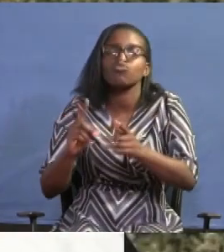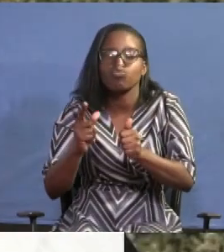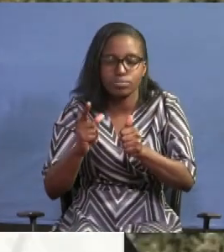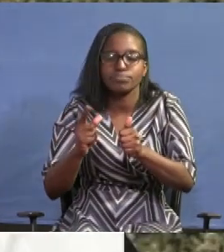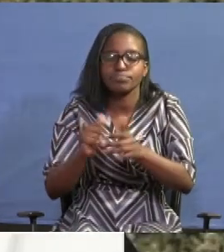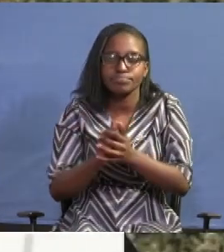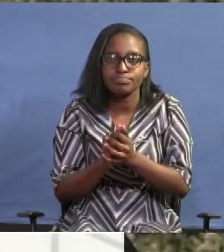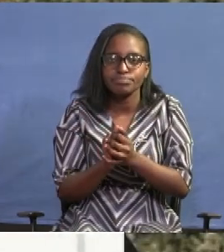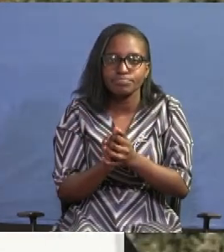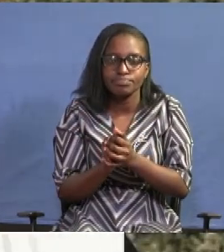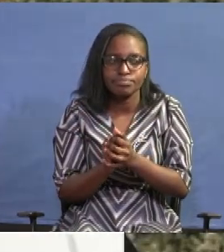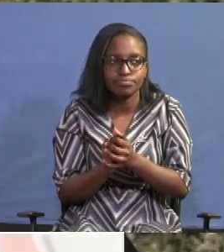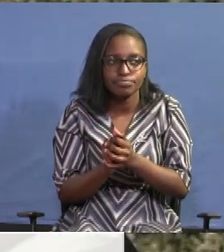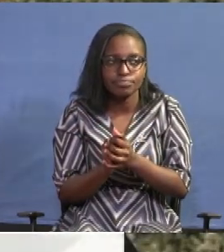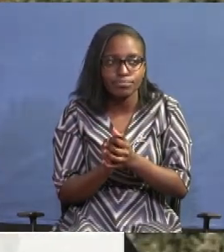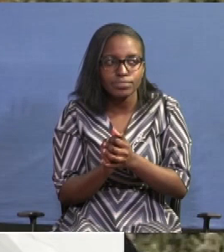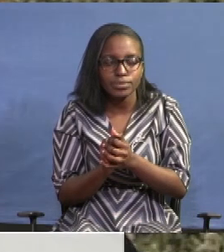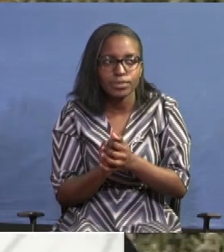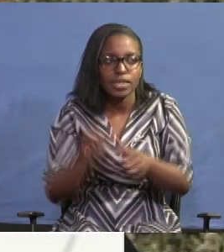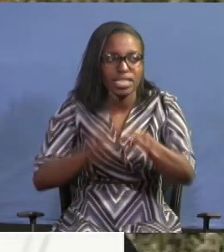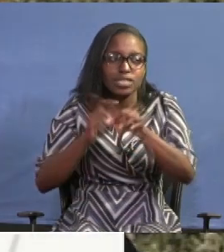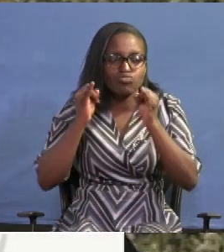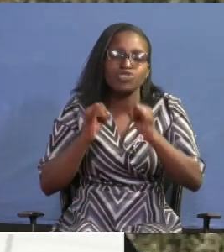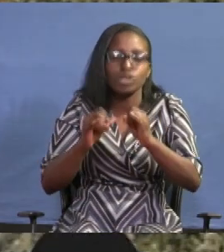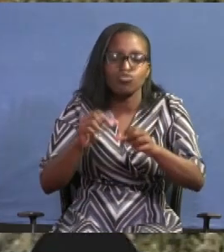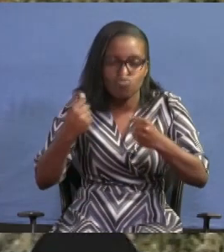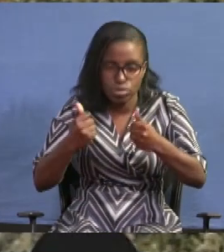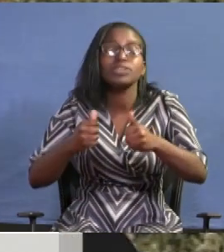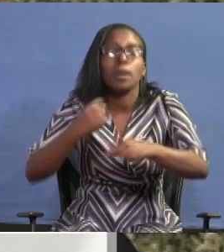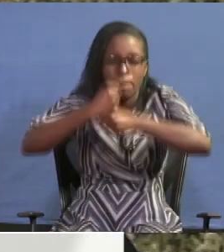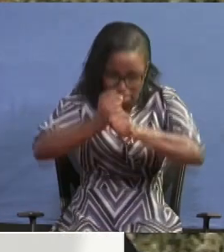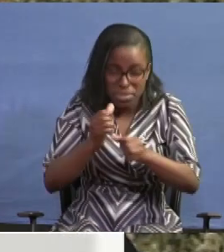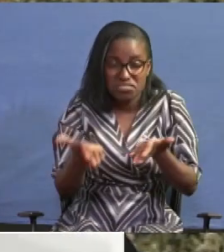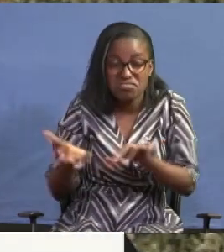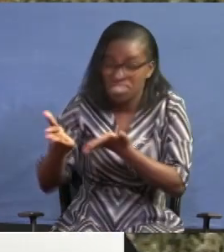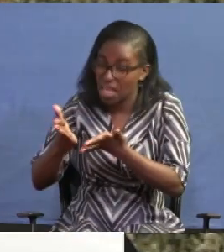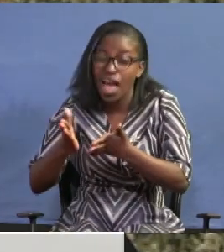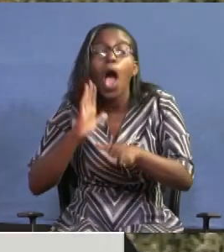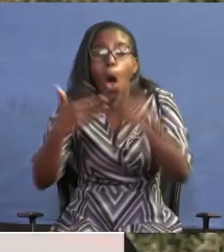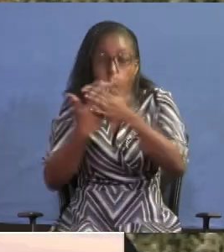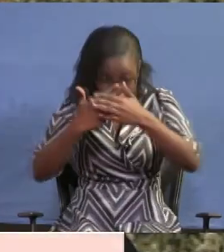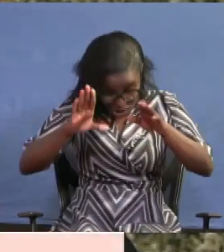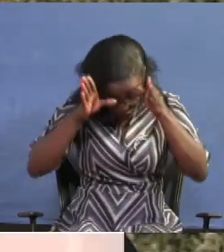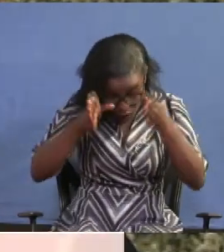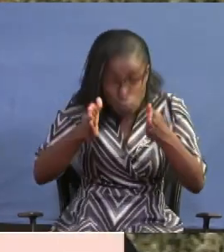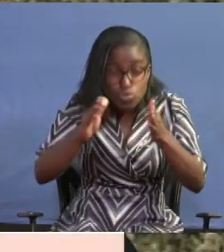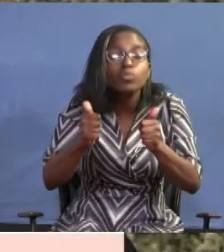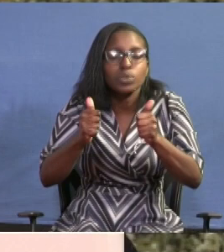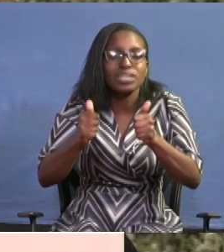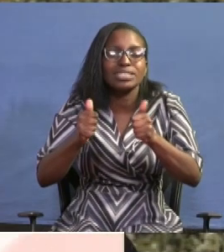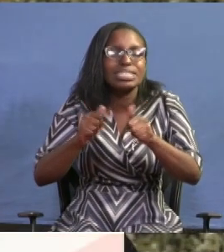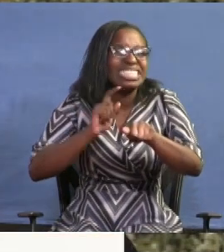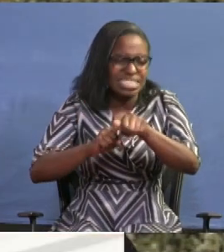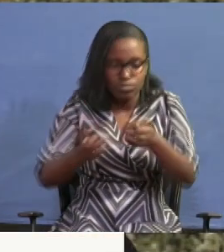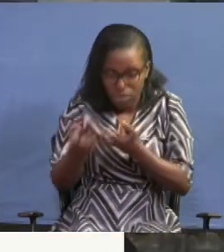been a strong impetus from the Chinese as well to make sure that this deal happens, because they're aware of that trade imbalance and that they need to be taking more